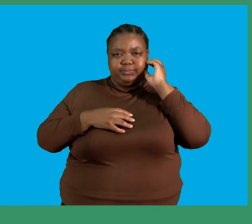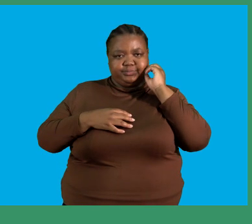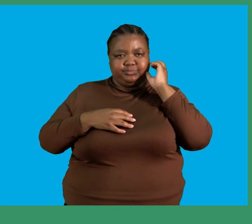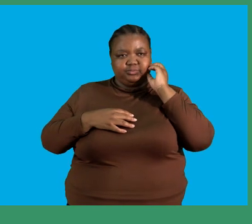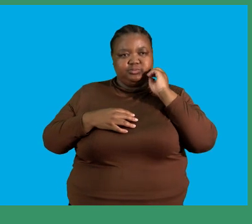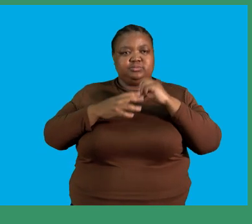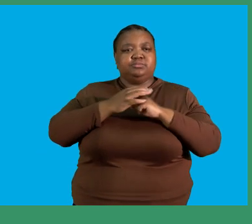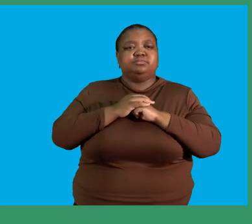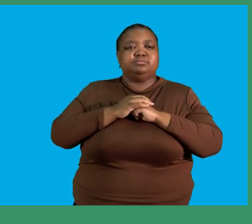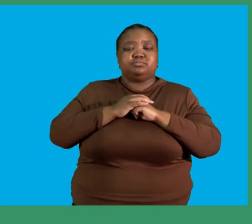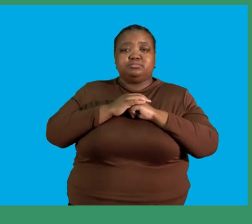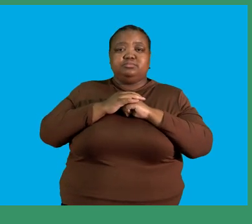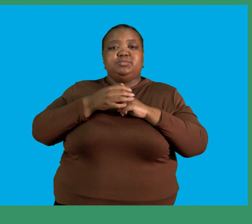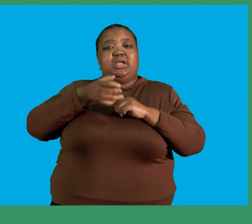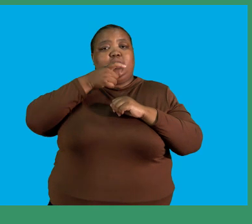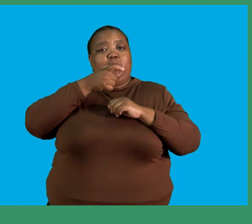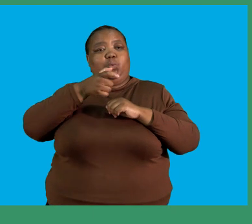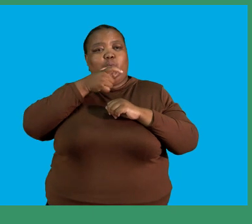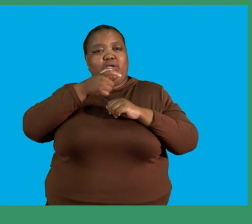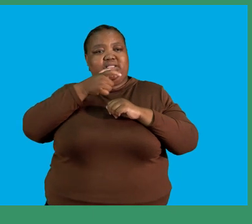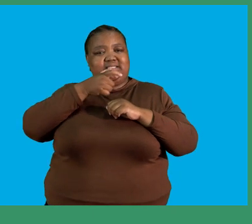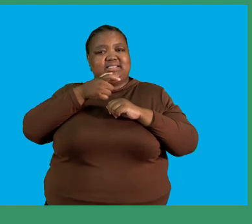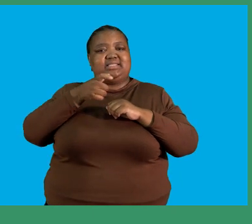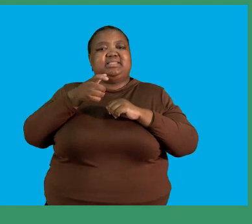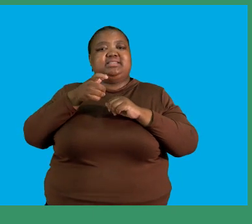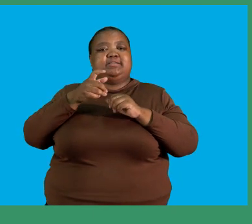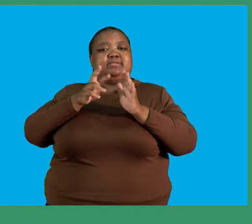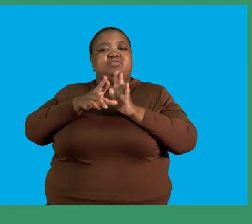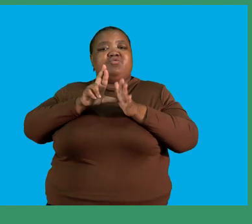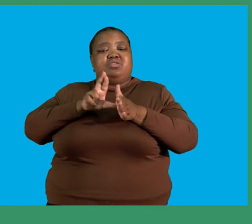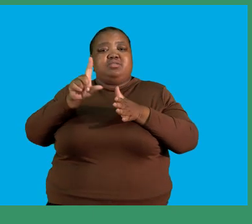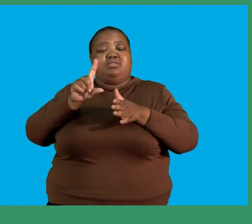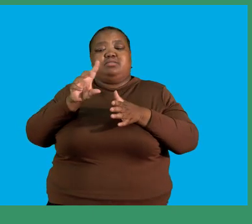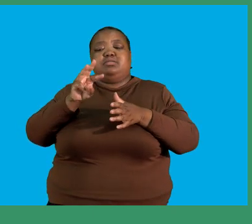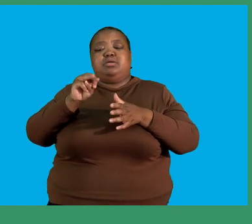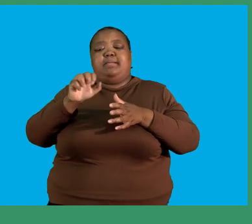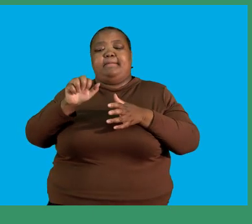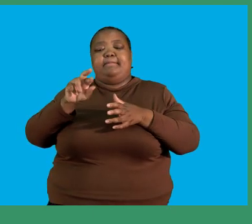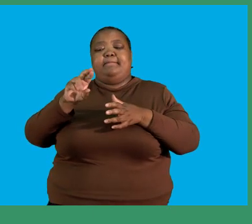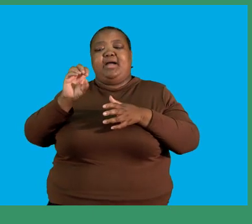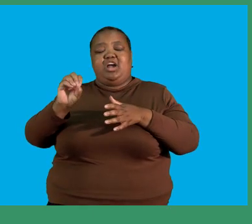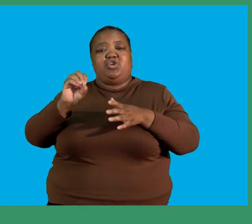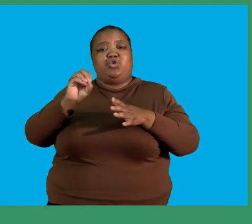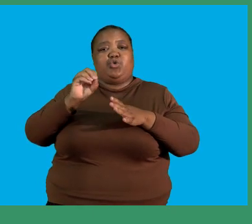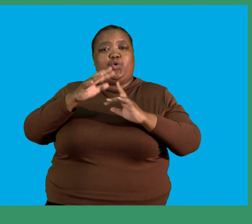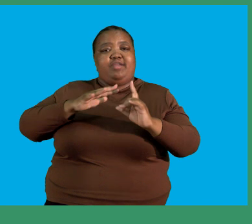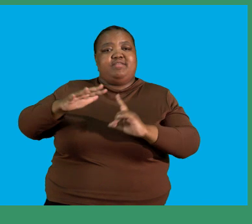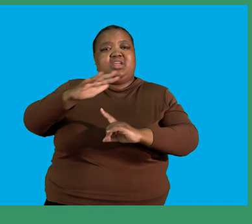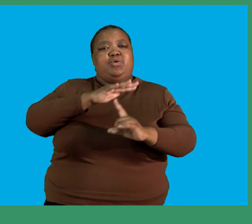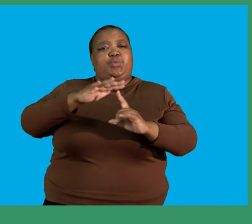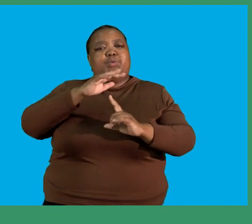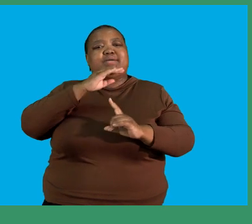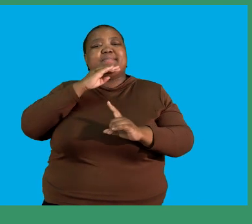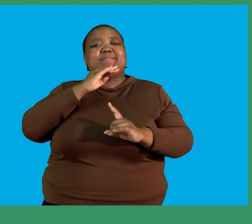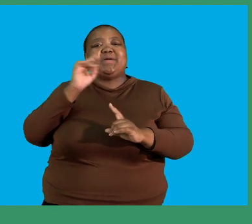involved. Now, the revising keywords that you will come across is the macro environment itself, which is defined